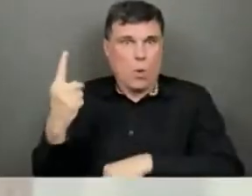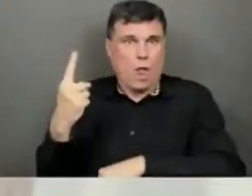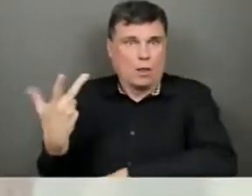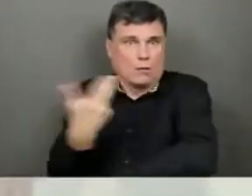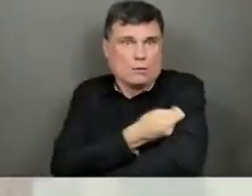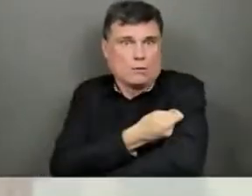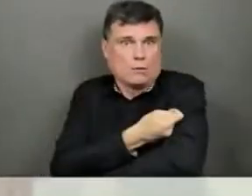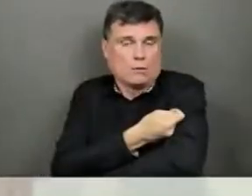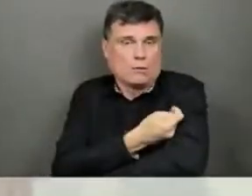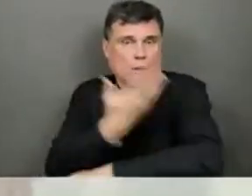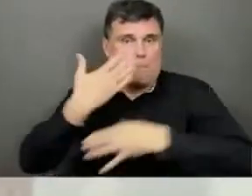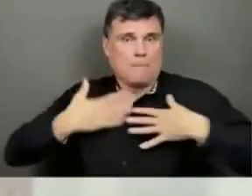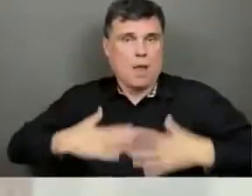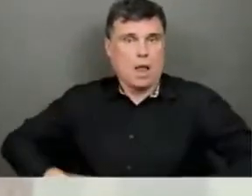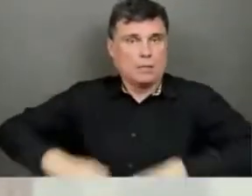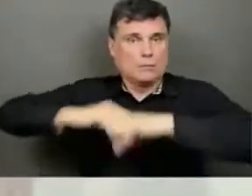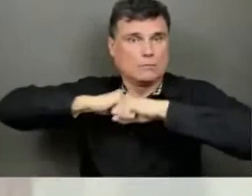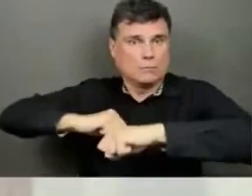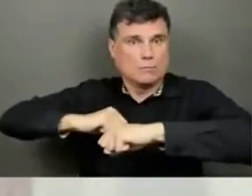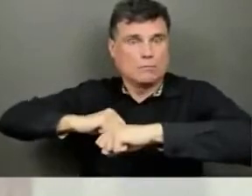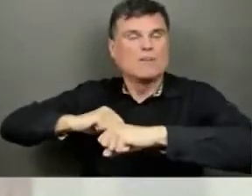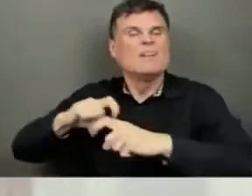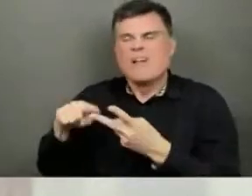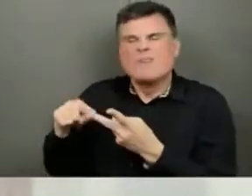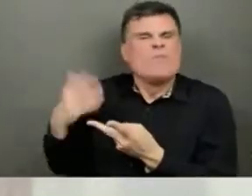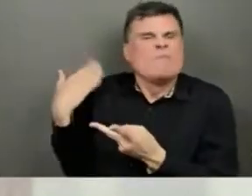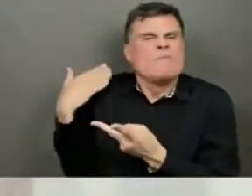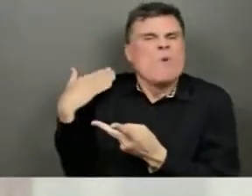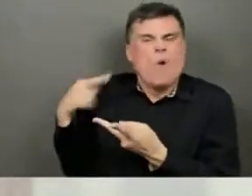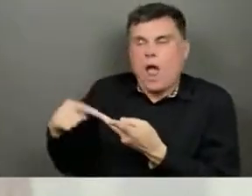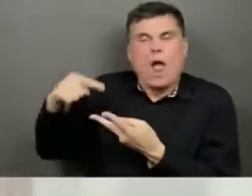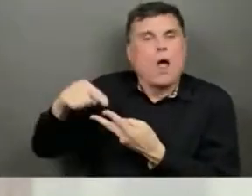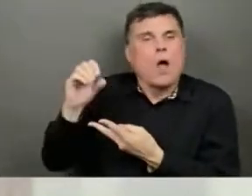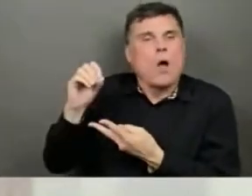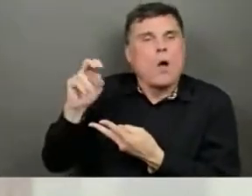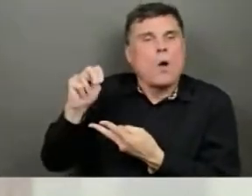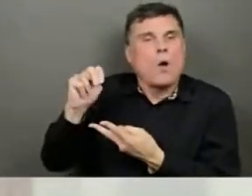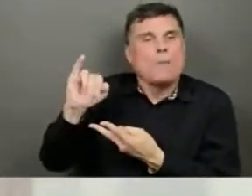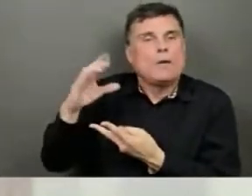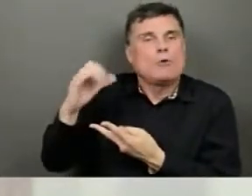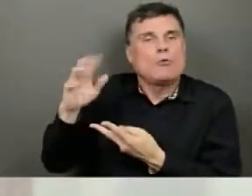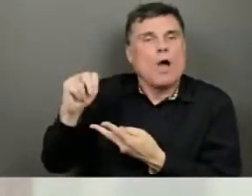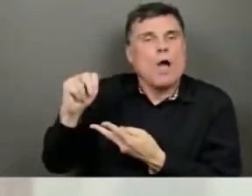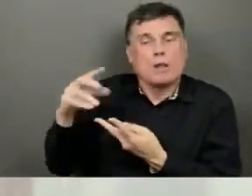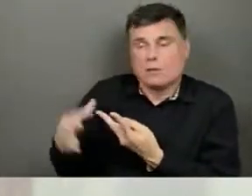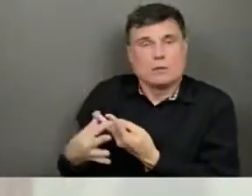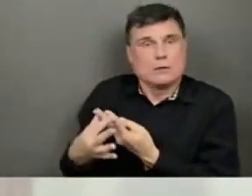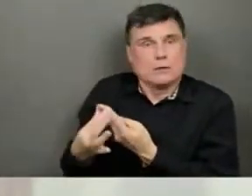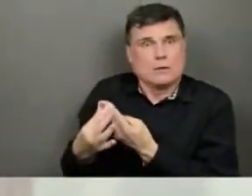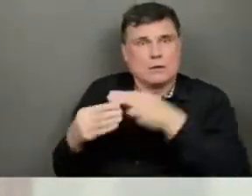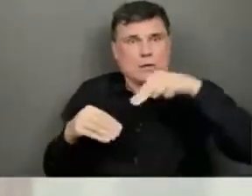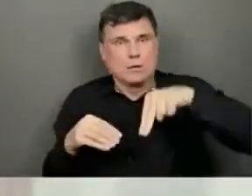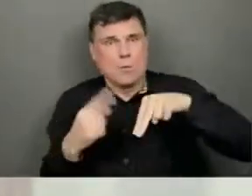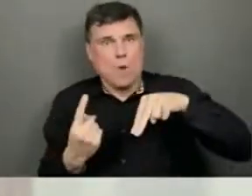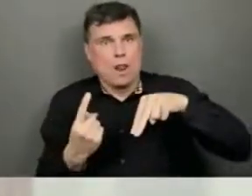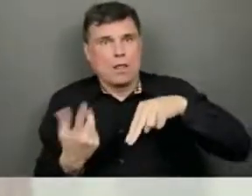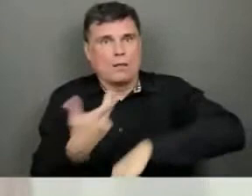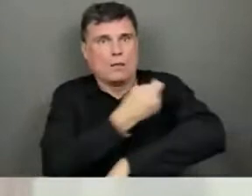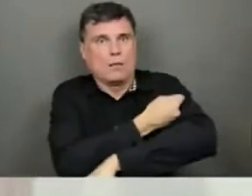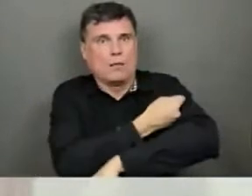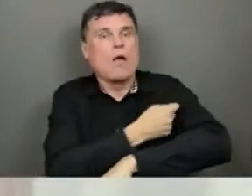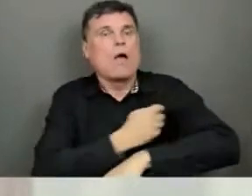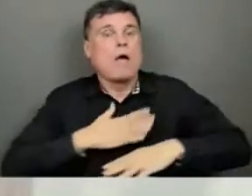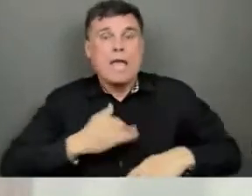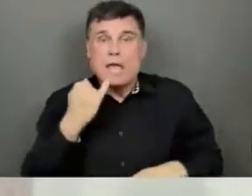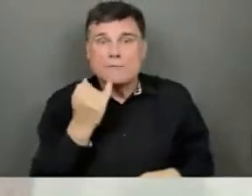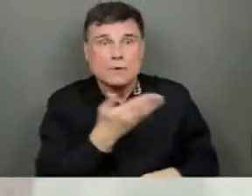does give you longer, better protection against what's happening right now, circulating right now. So if anybody has not yet had a